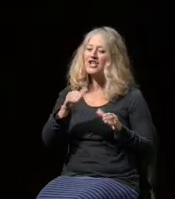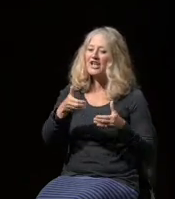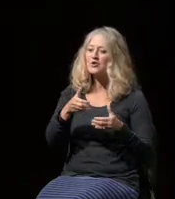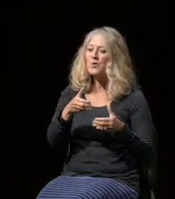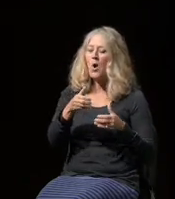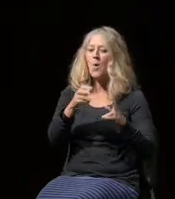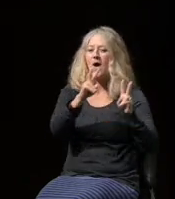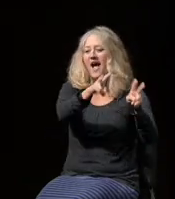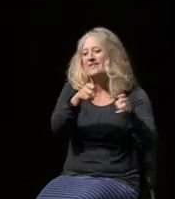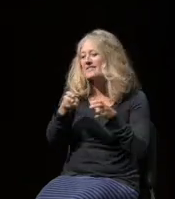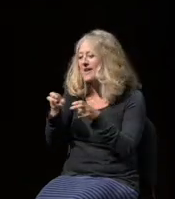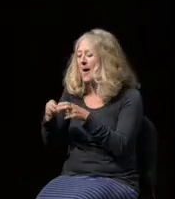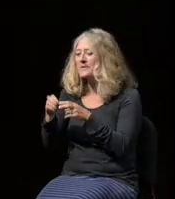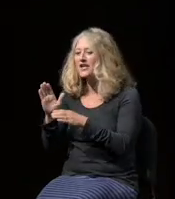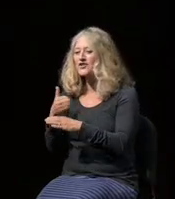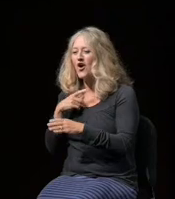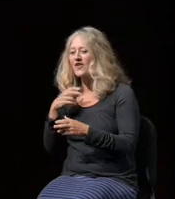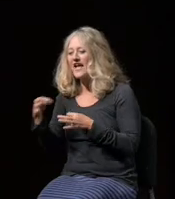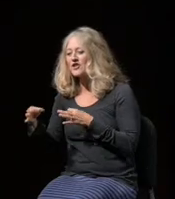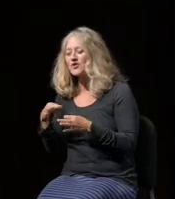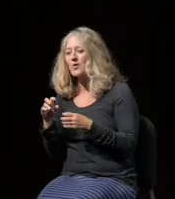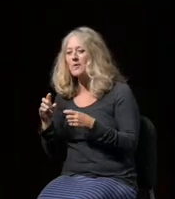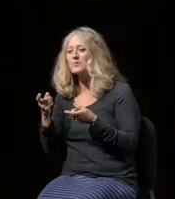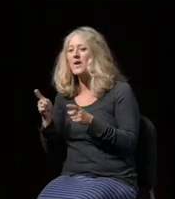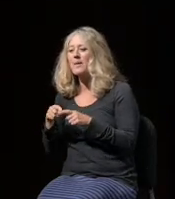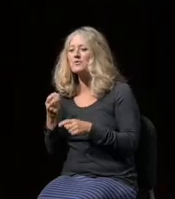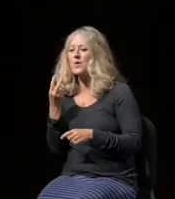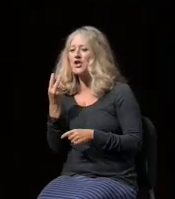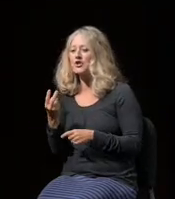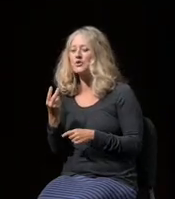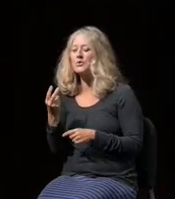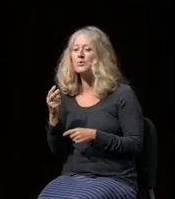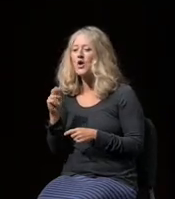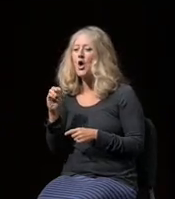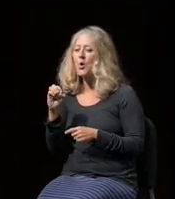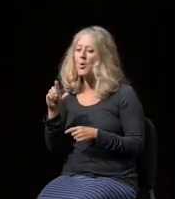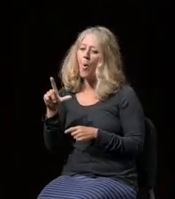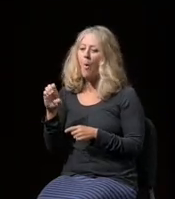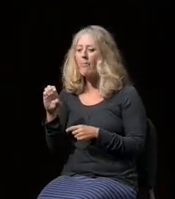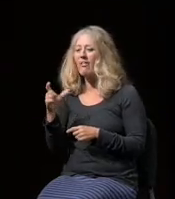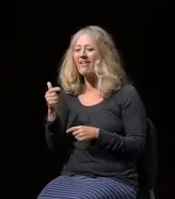song describing what happens when two noble gases meet.